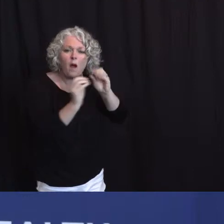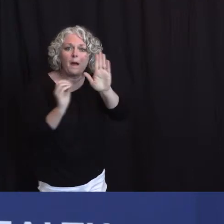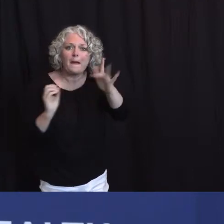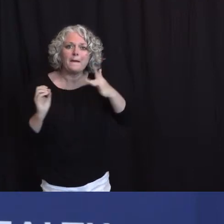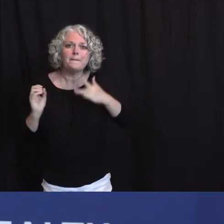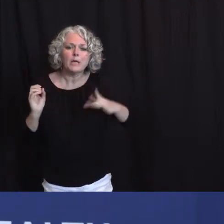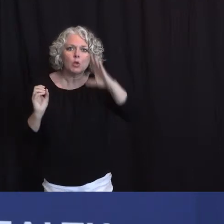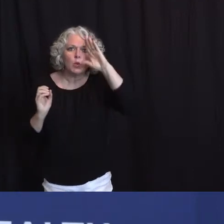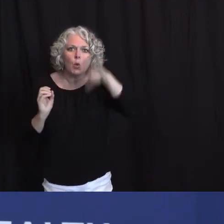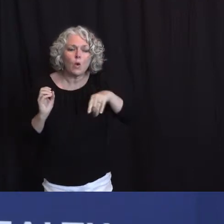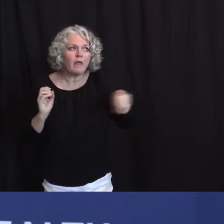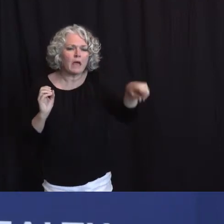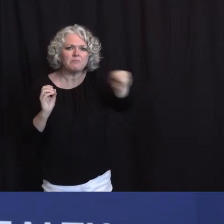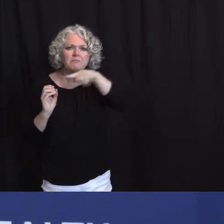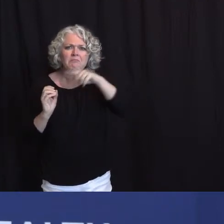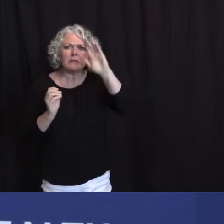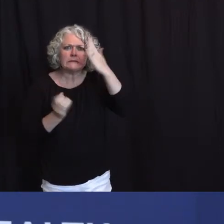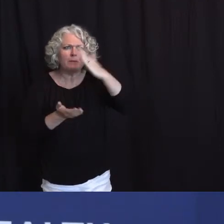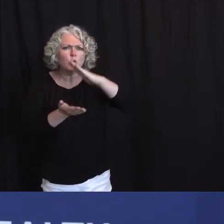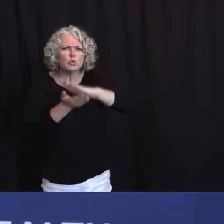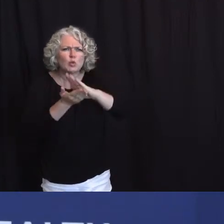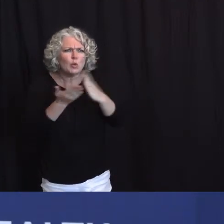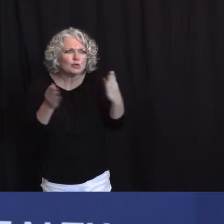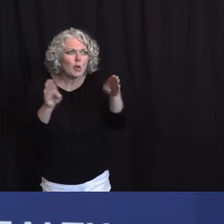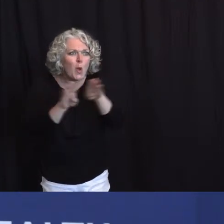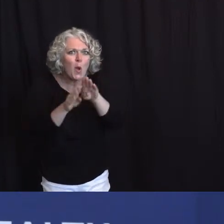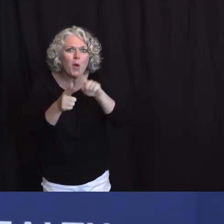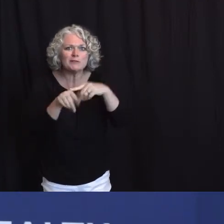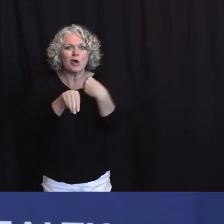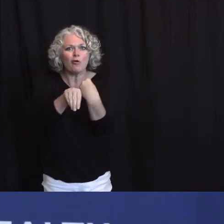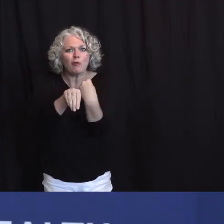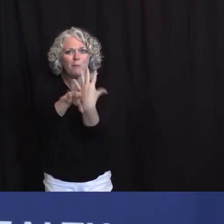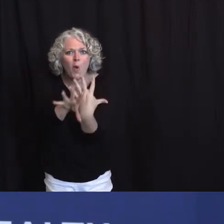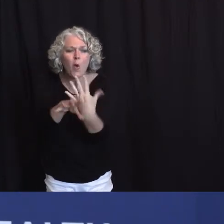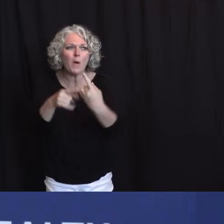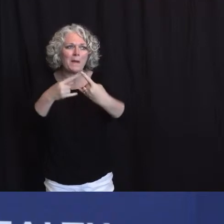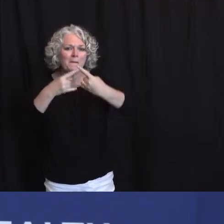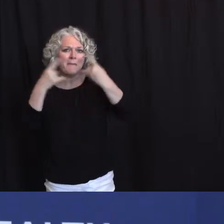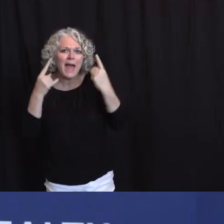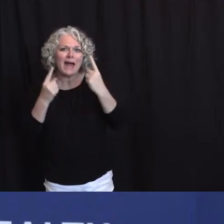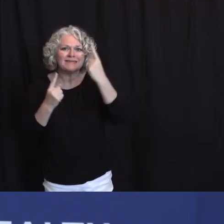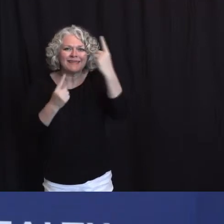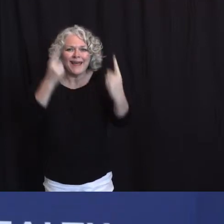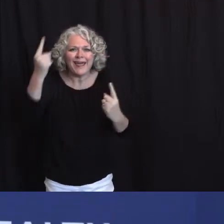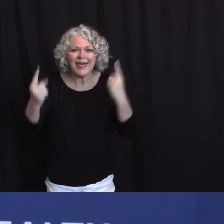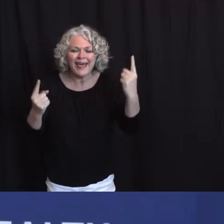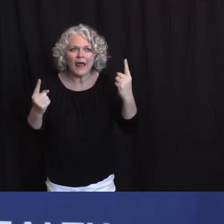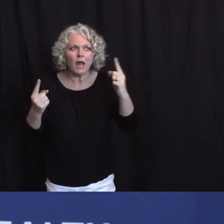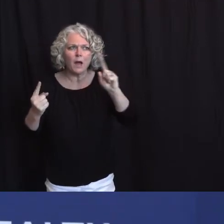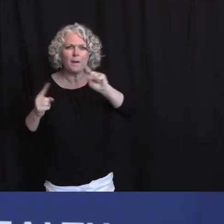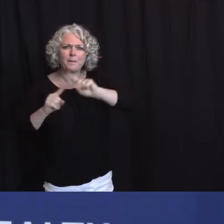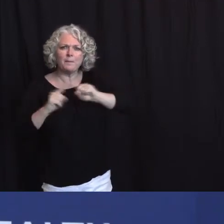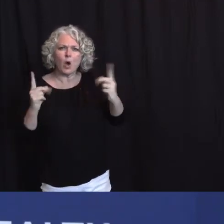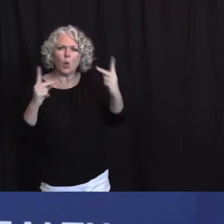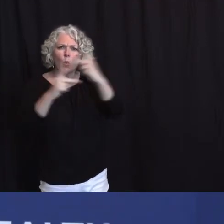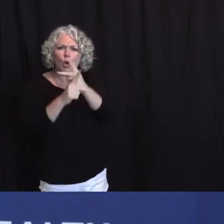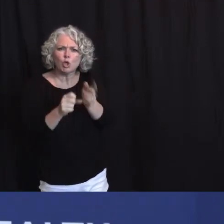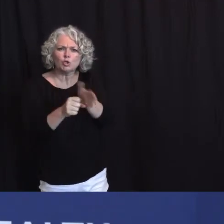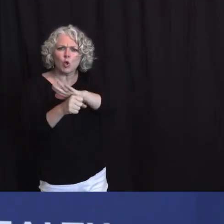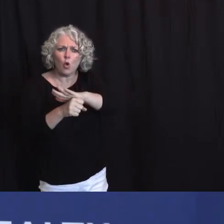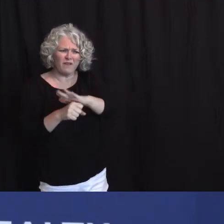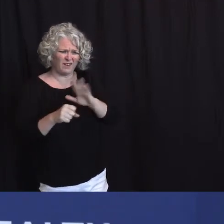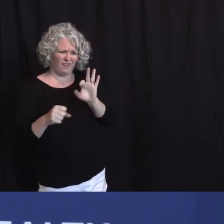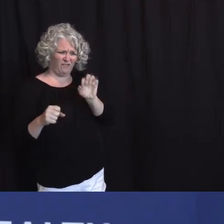school closures, wearing masks, physical distancing, none of which were enacted during past